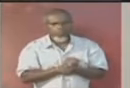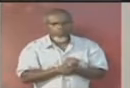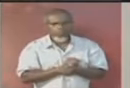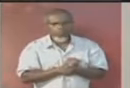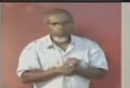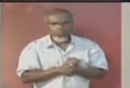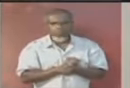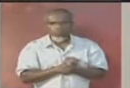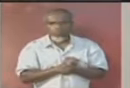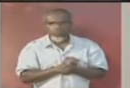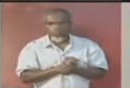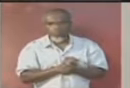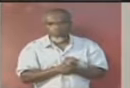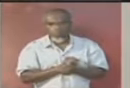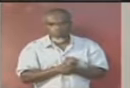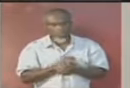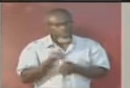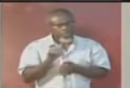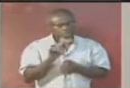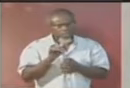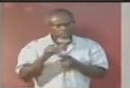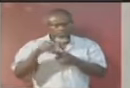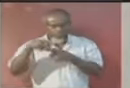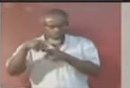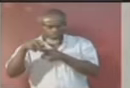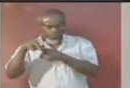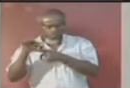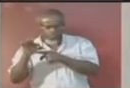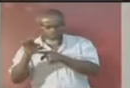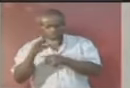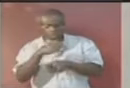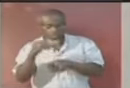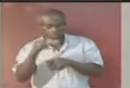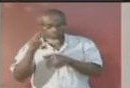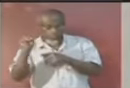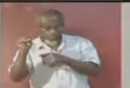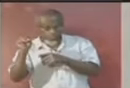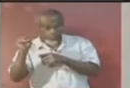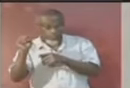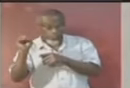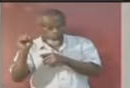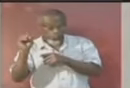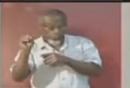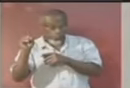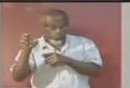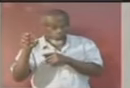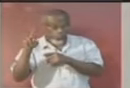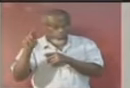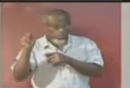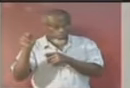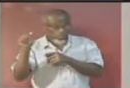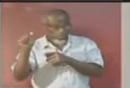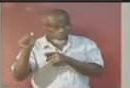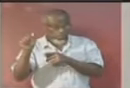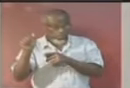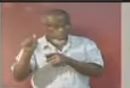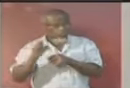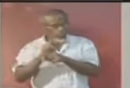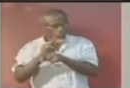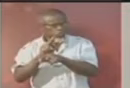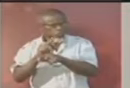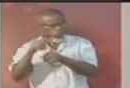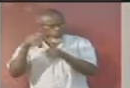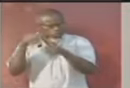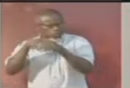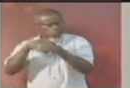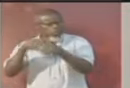that Pfizer and Moderna use, that technology has actually been applied to prostate cancer. So that there are